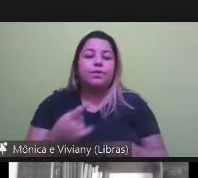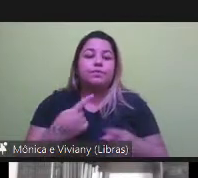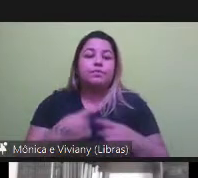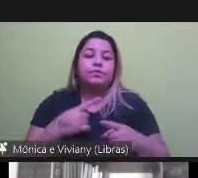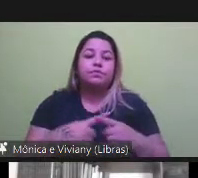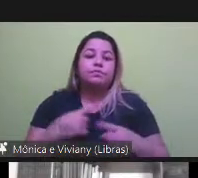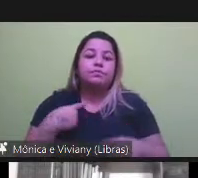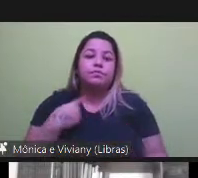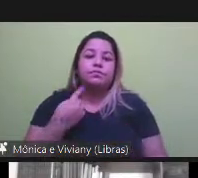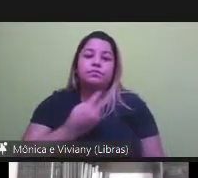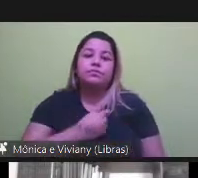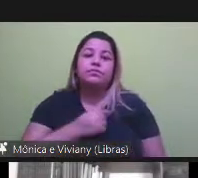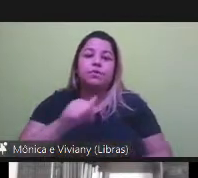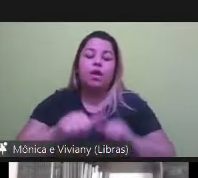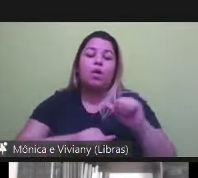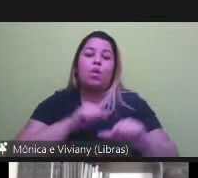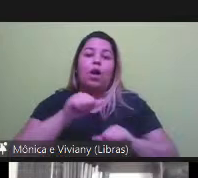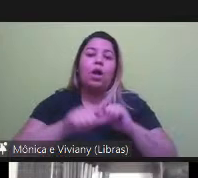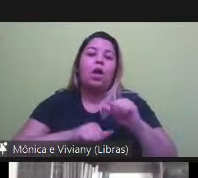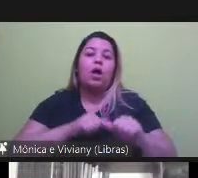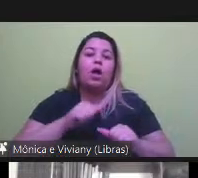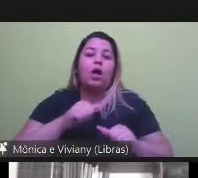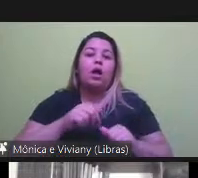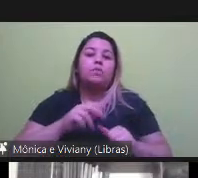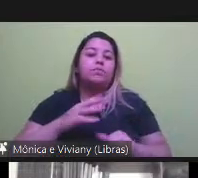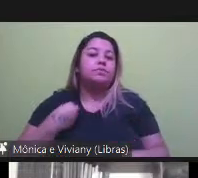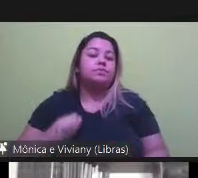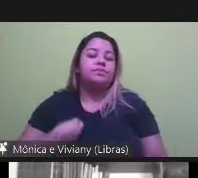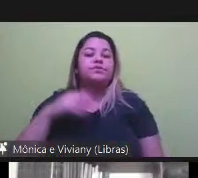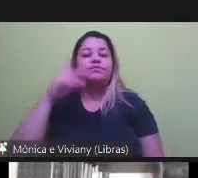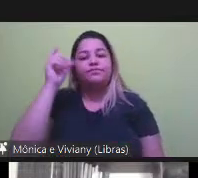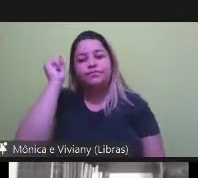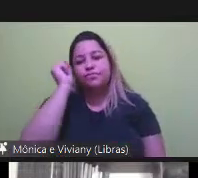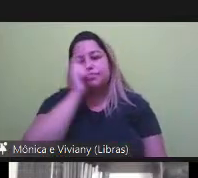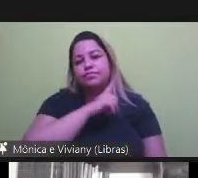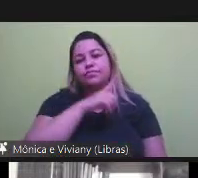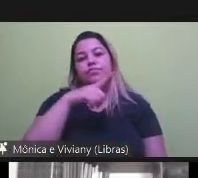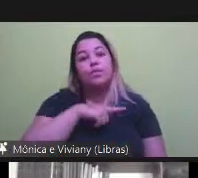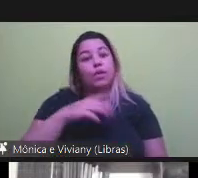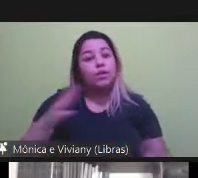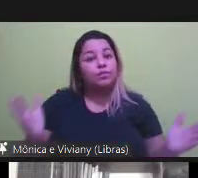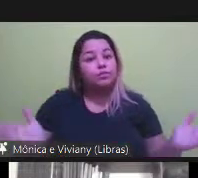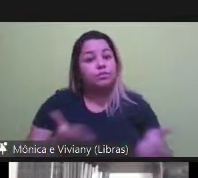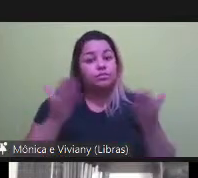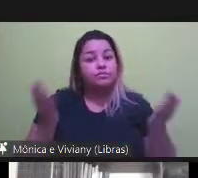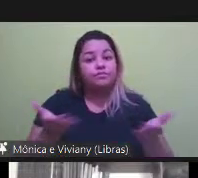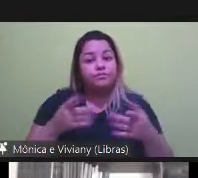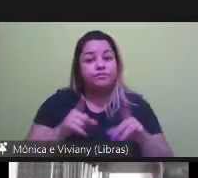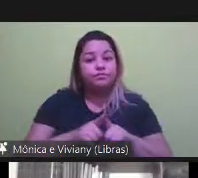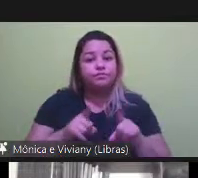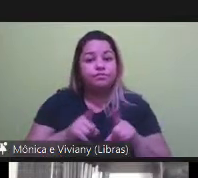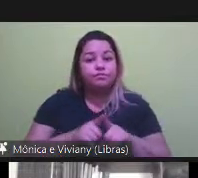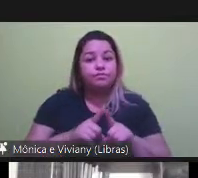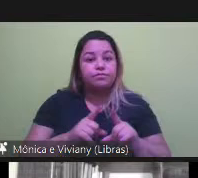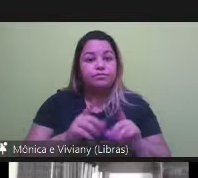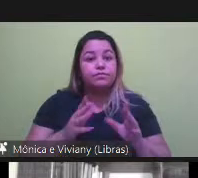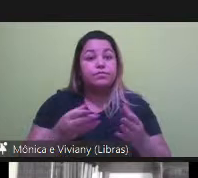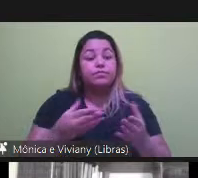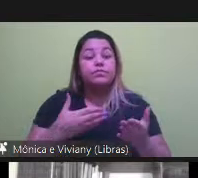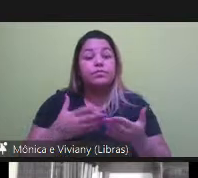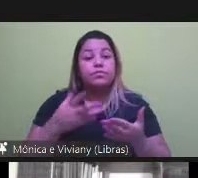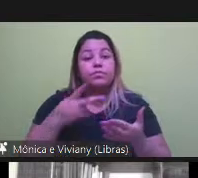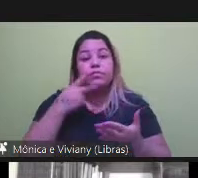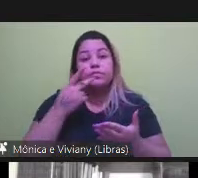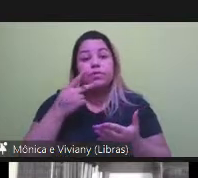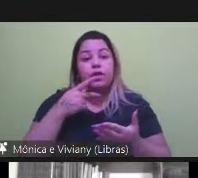Es lo más difícil. ¿Cuál es el punto de partida? And what is the starting point of all of this? I'd